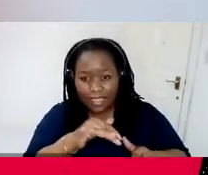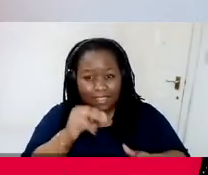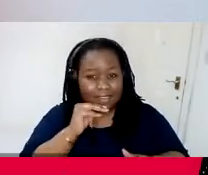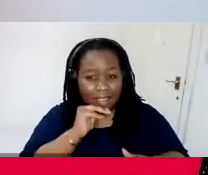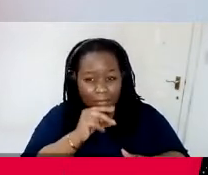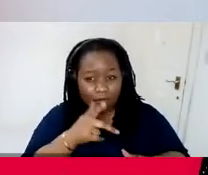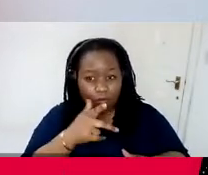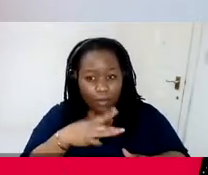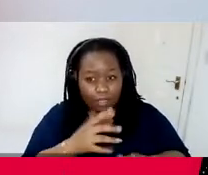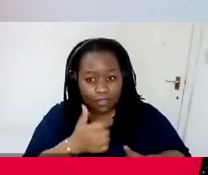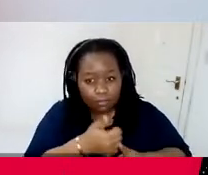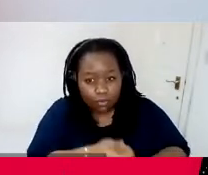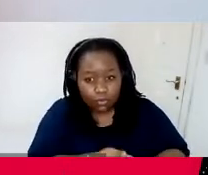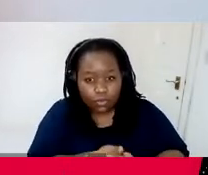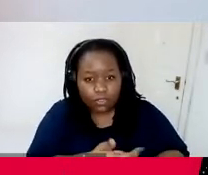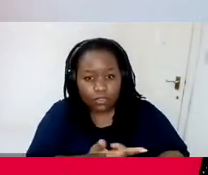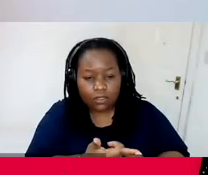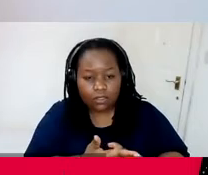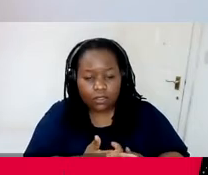utilizing